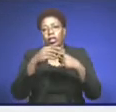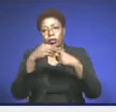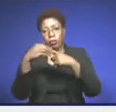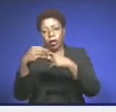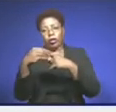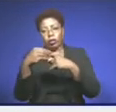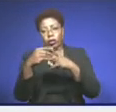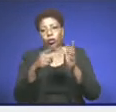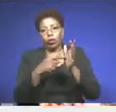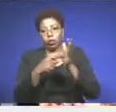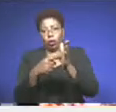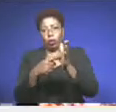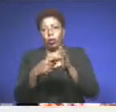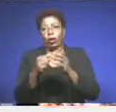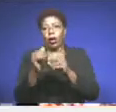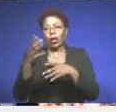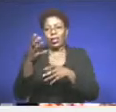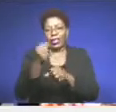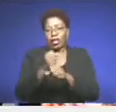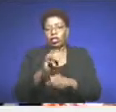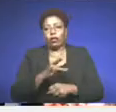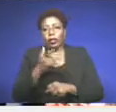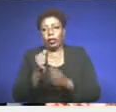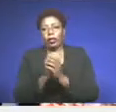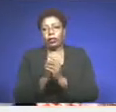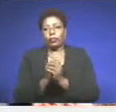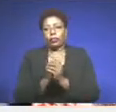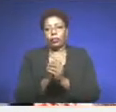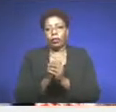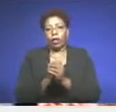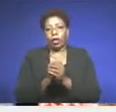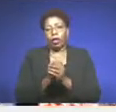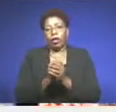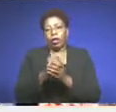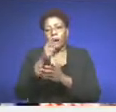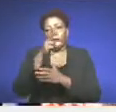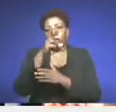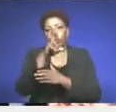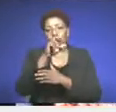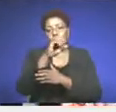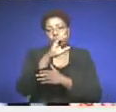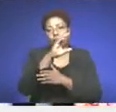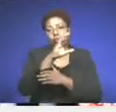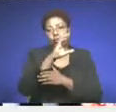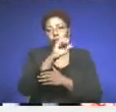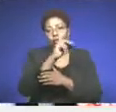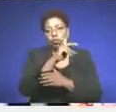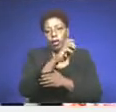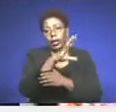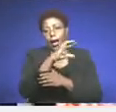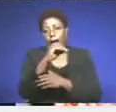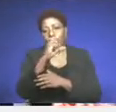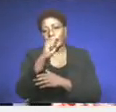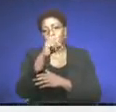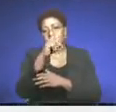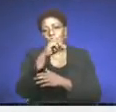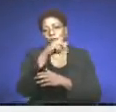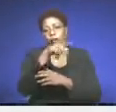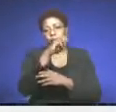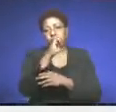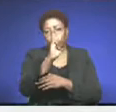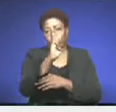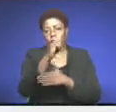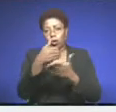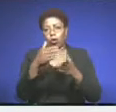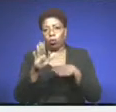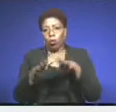the Feeling. Rake and scrape music is an awesome way to enter a creatively charged space like the Artist Walk.